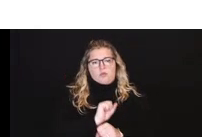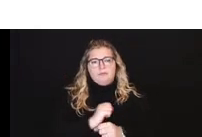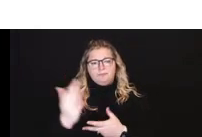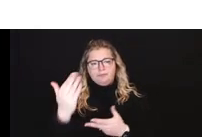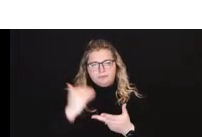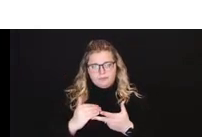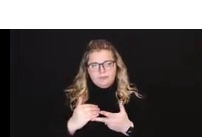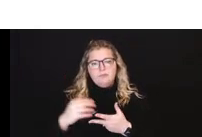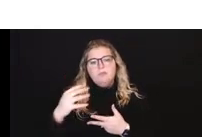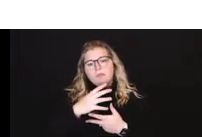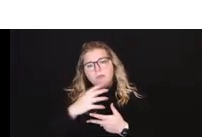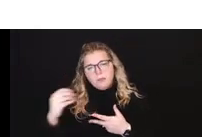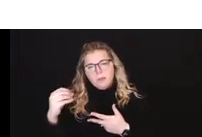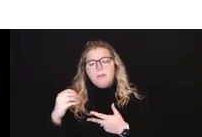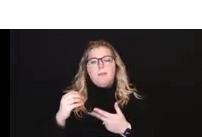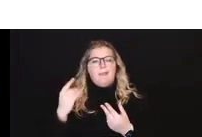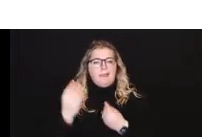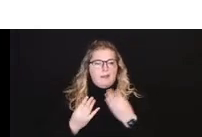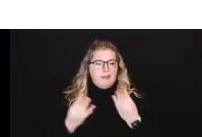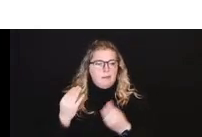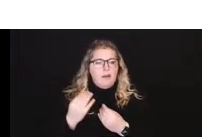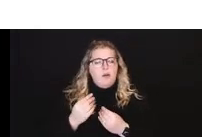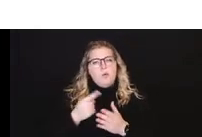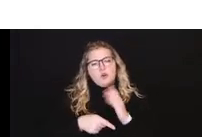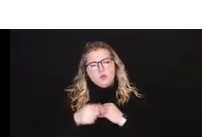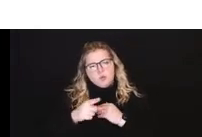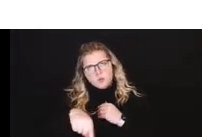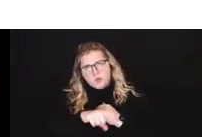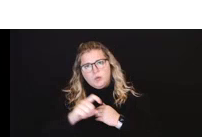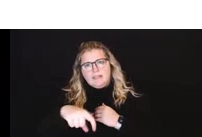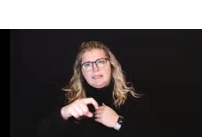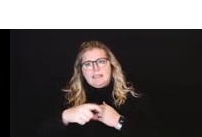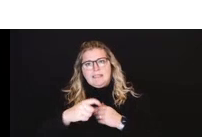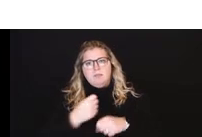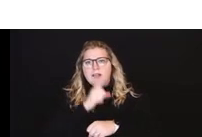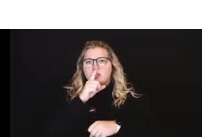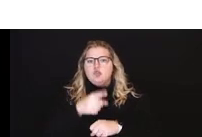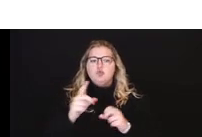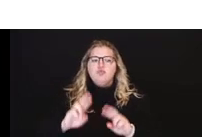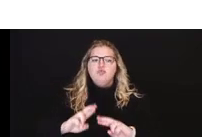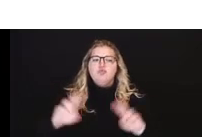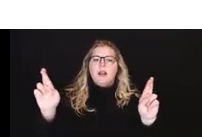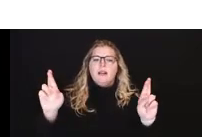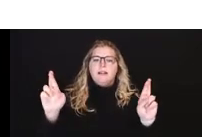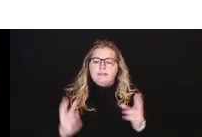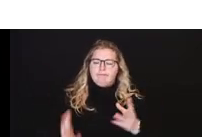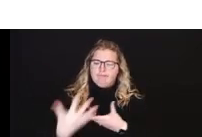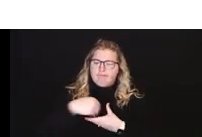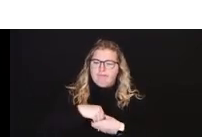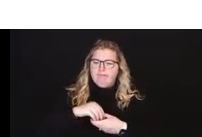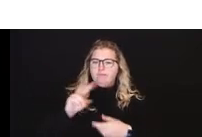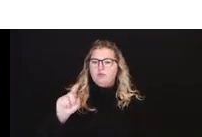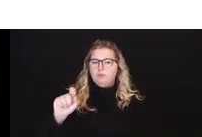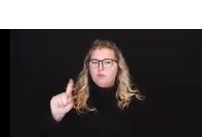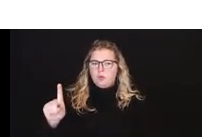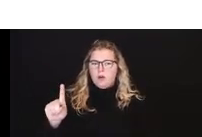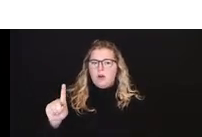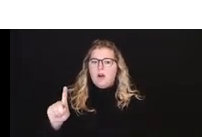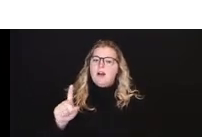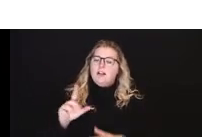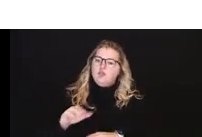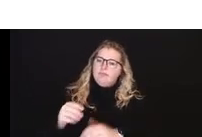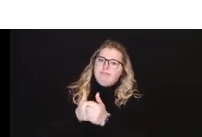also want you to think about what do you need in order to be ready to add 2.1 criteria to the state